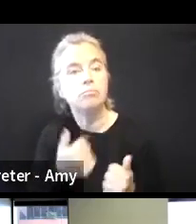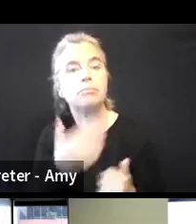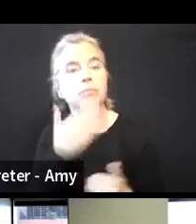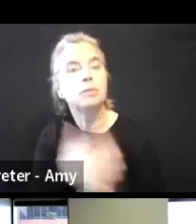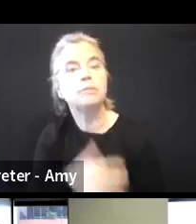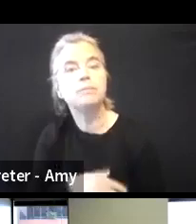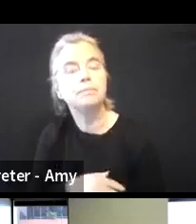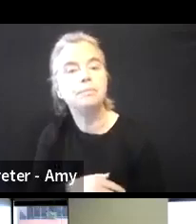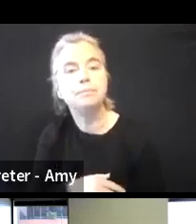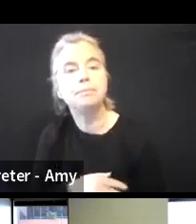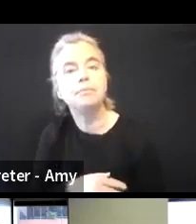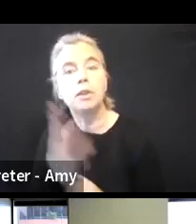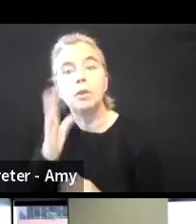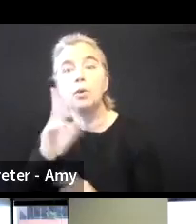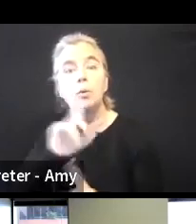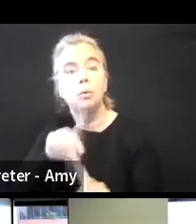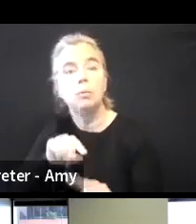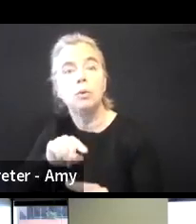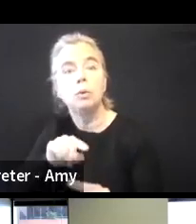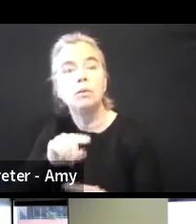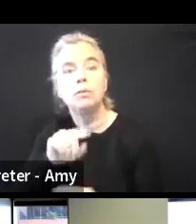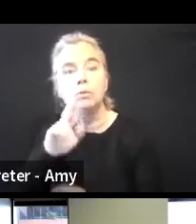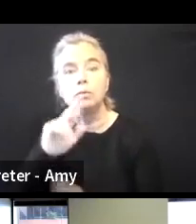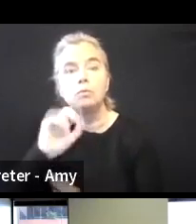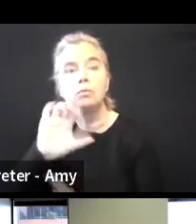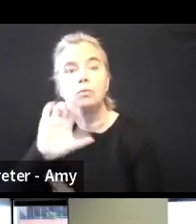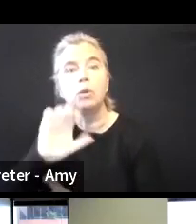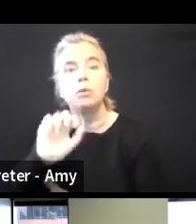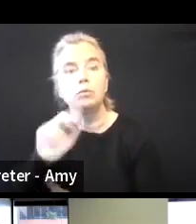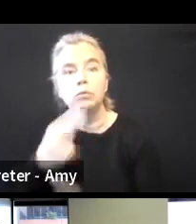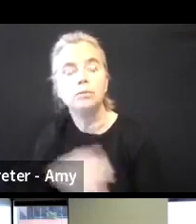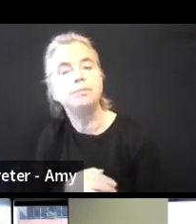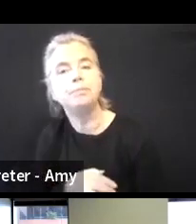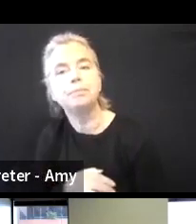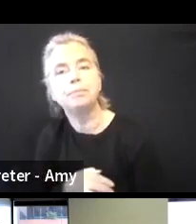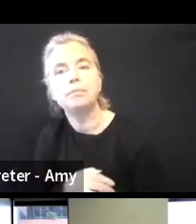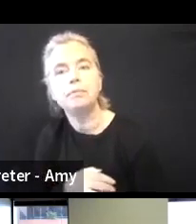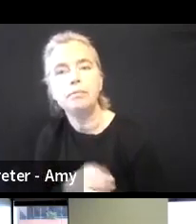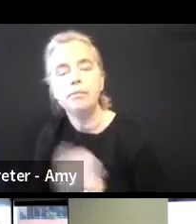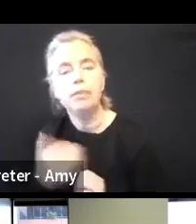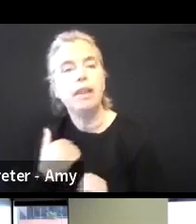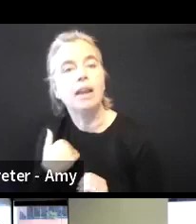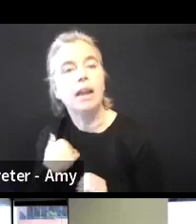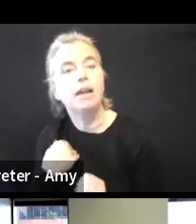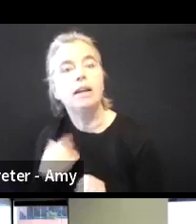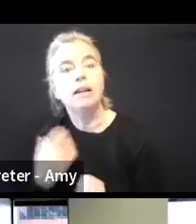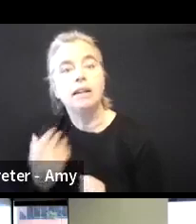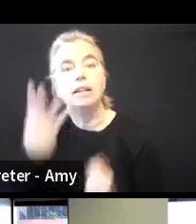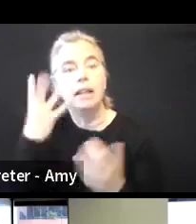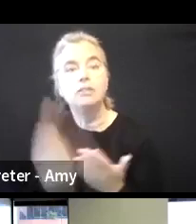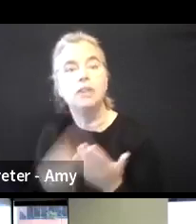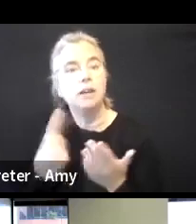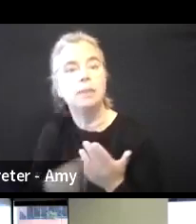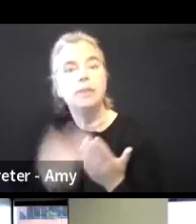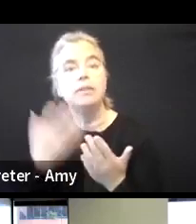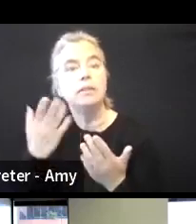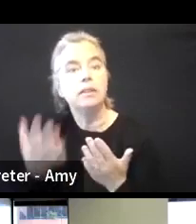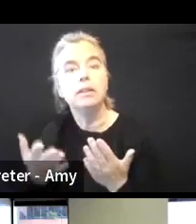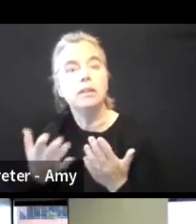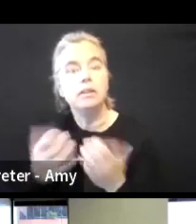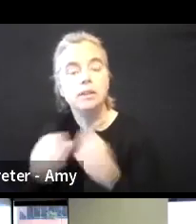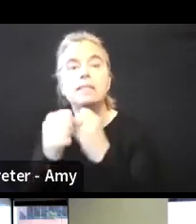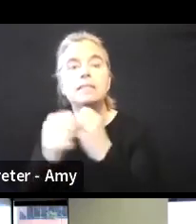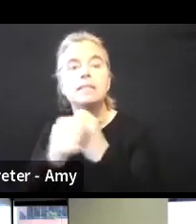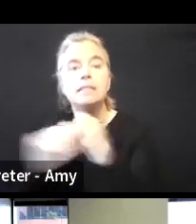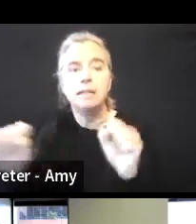Your report? So I thought we had quite a bit to talk about there in regards to safety and security, but